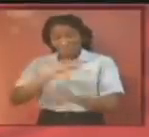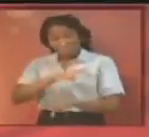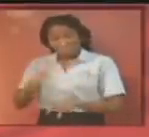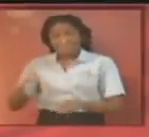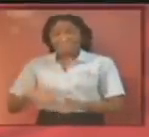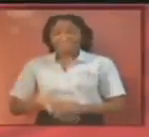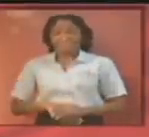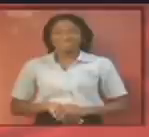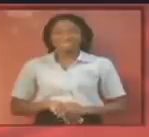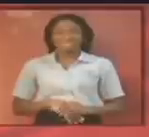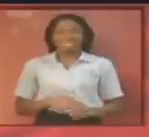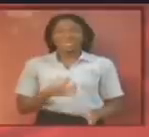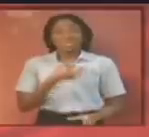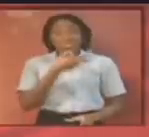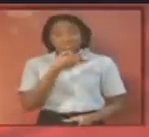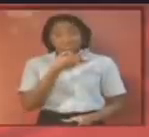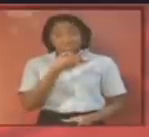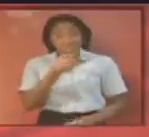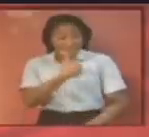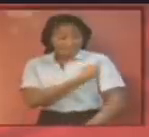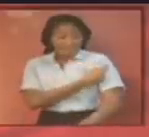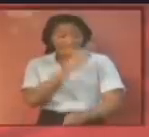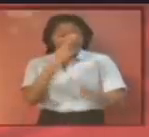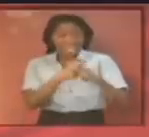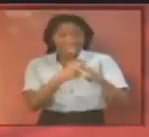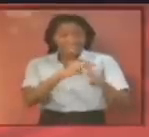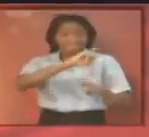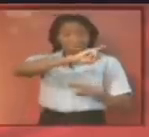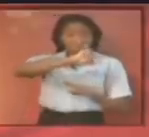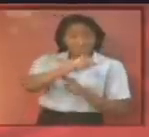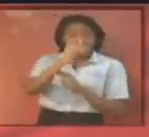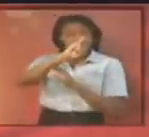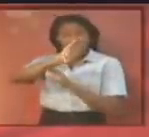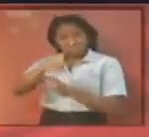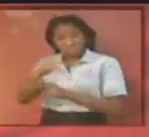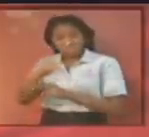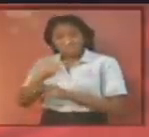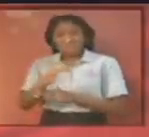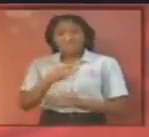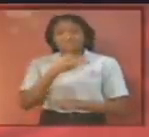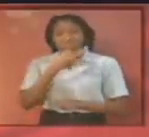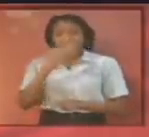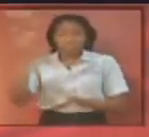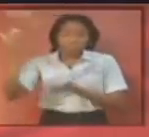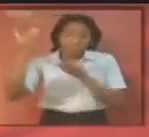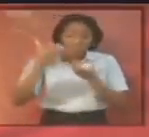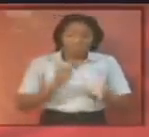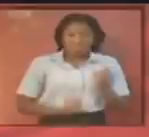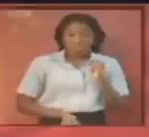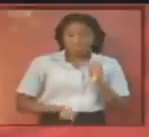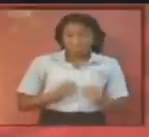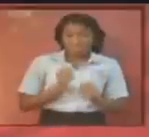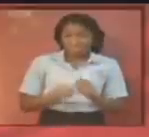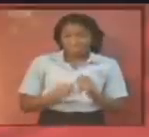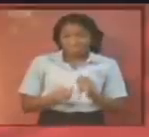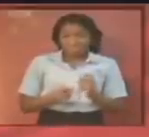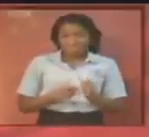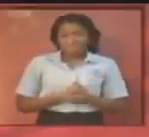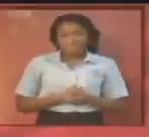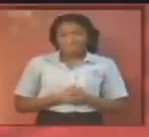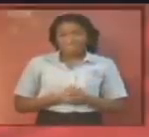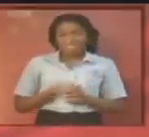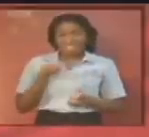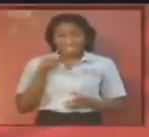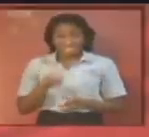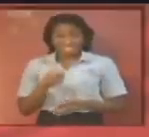is going to be the Johnson & Johnson vaccine, which is very similar to the AstraZeneca vaccine in terms of the technology that it uses. It's a